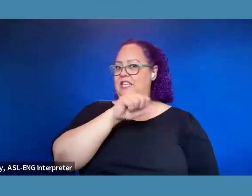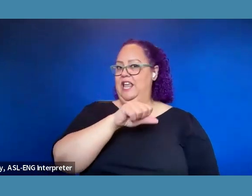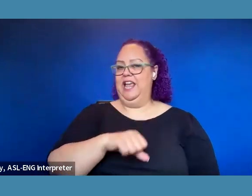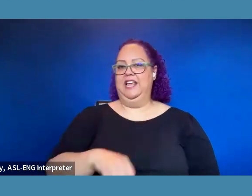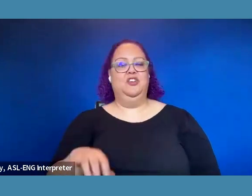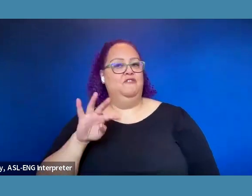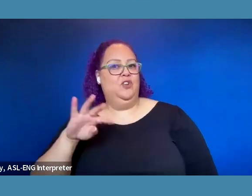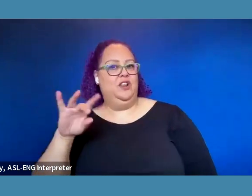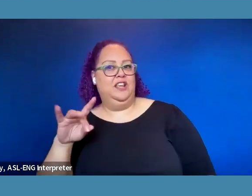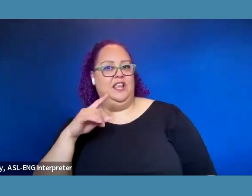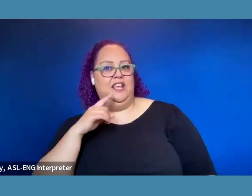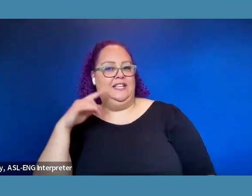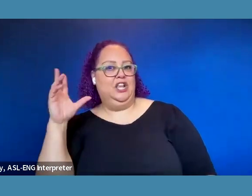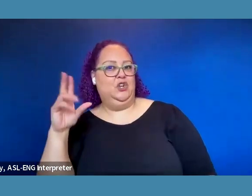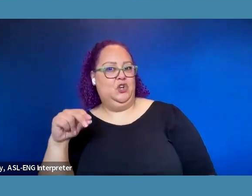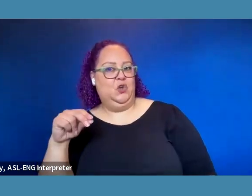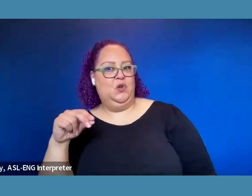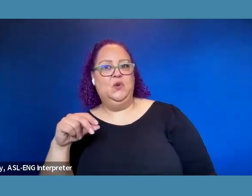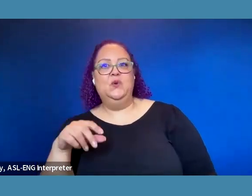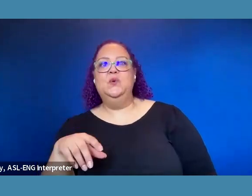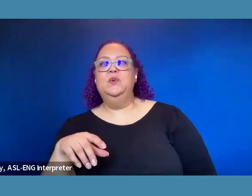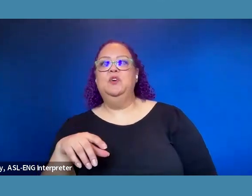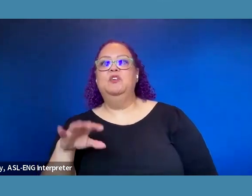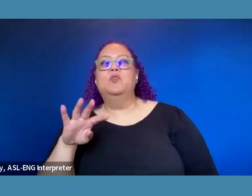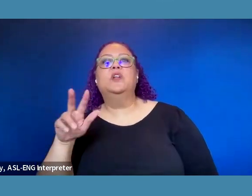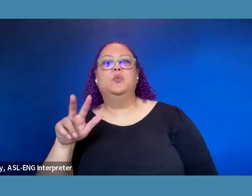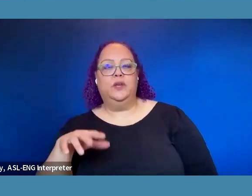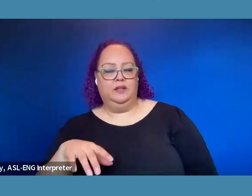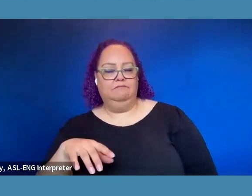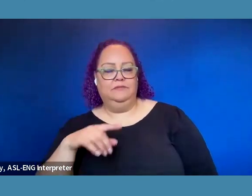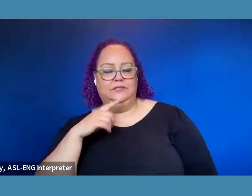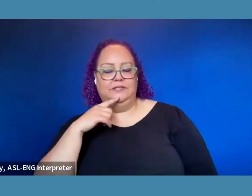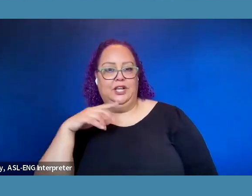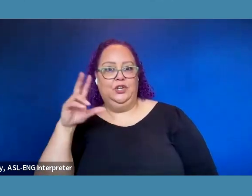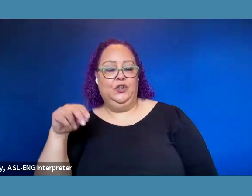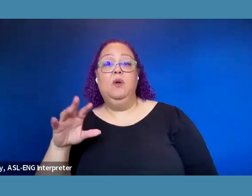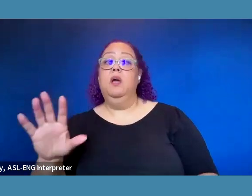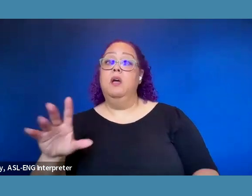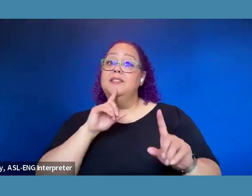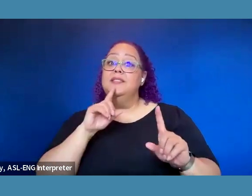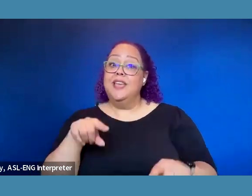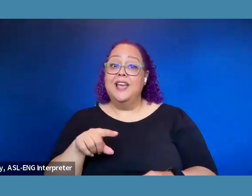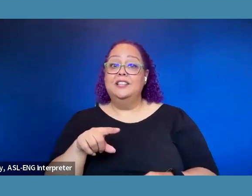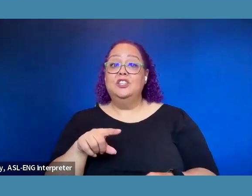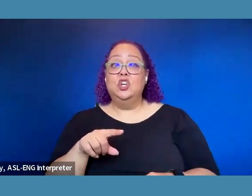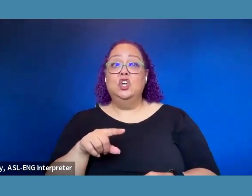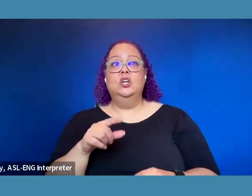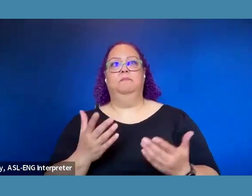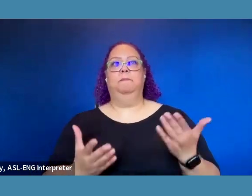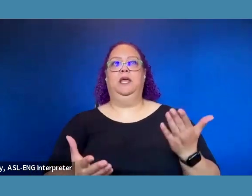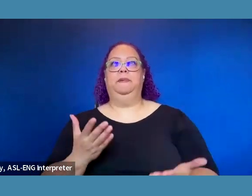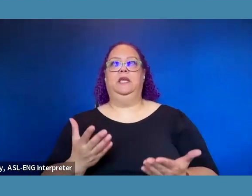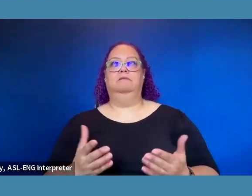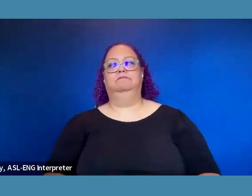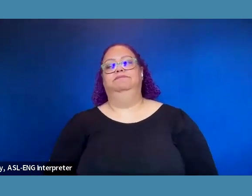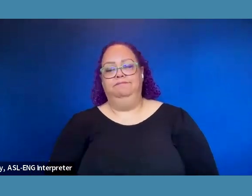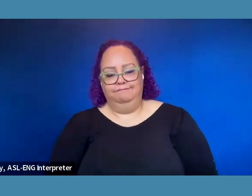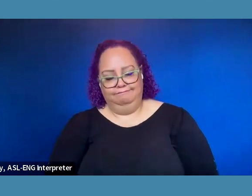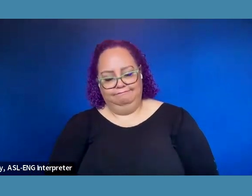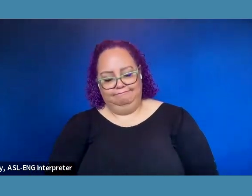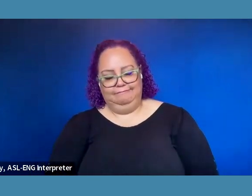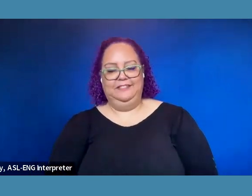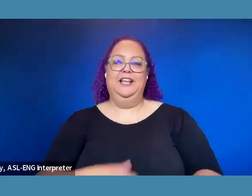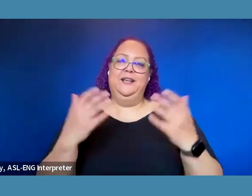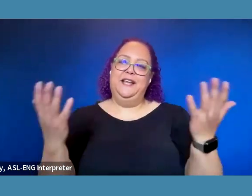of you say no. So the answer to this is actually maybe. Um, Generally,